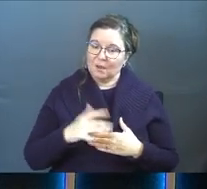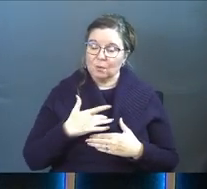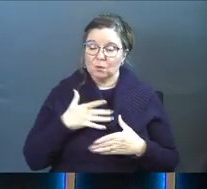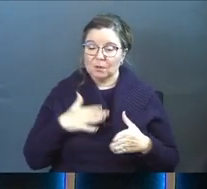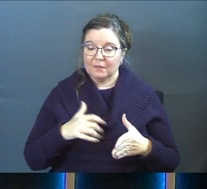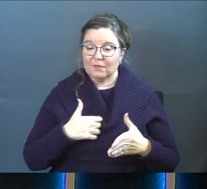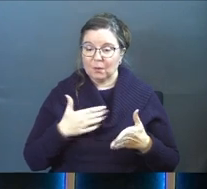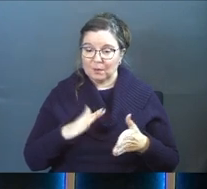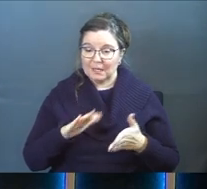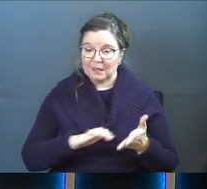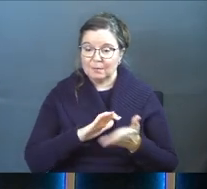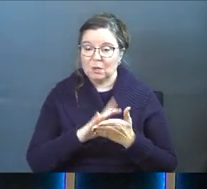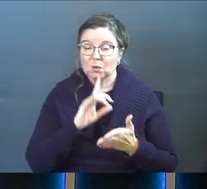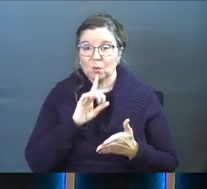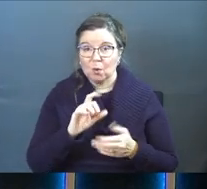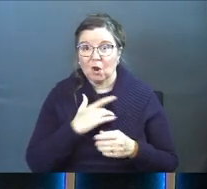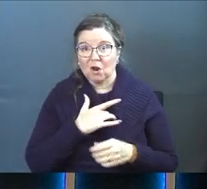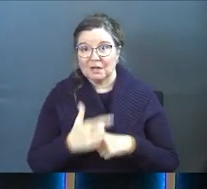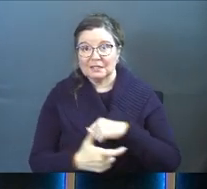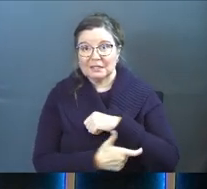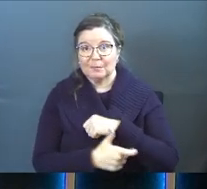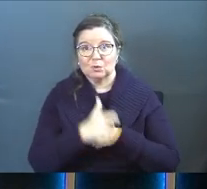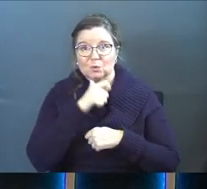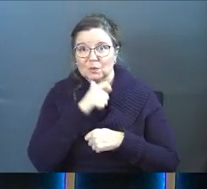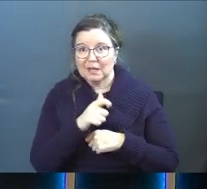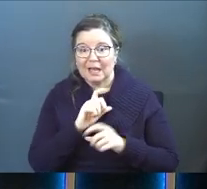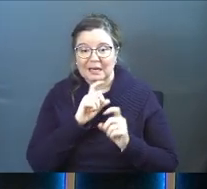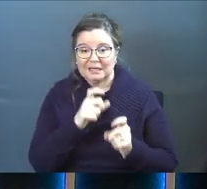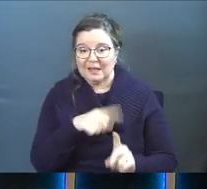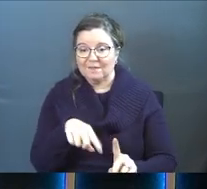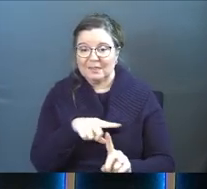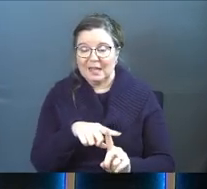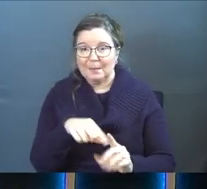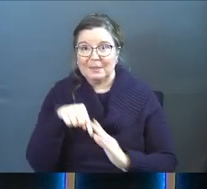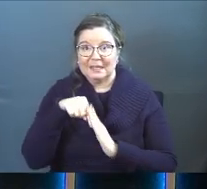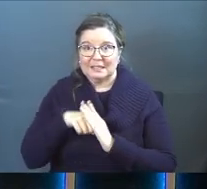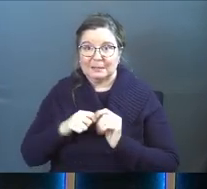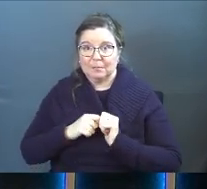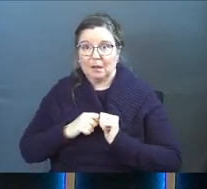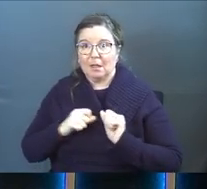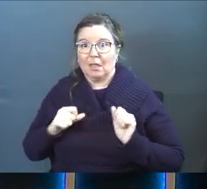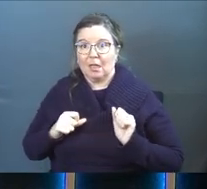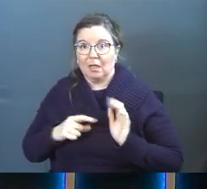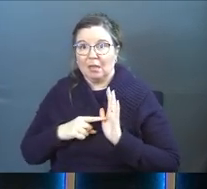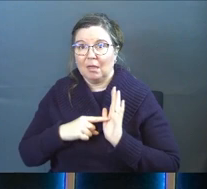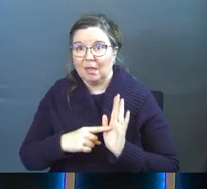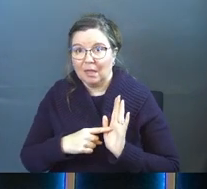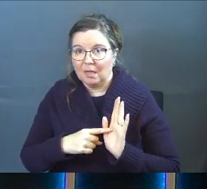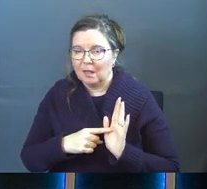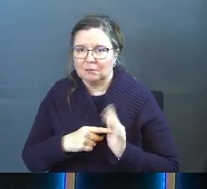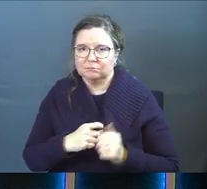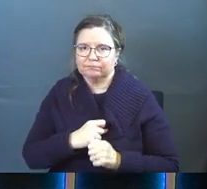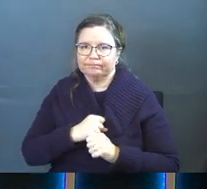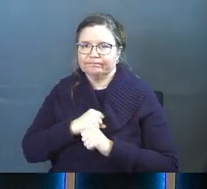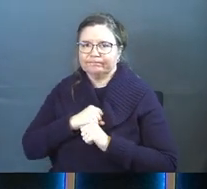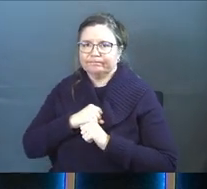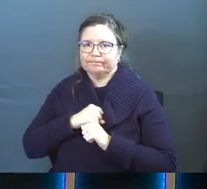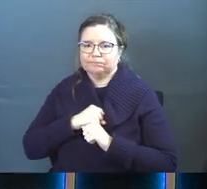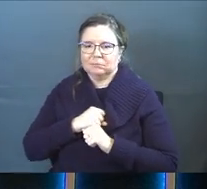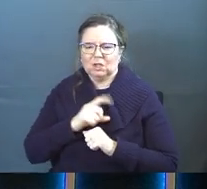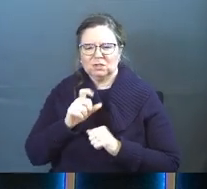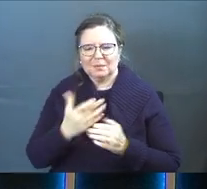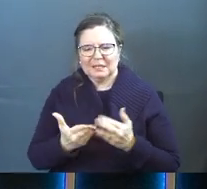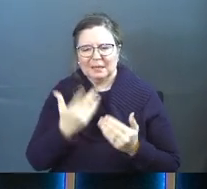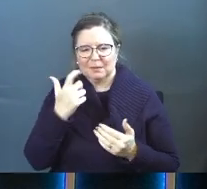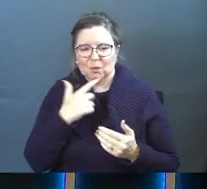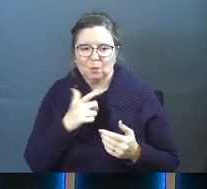live that way in the marriage, you are tempted to not give them the deepest parts of yourself. And you're like, well, it should just be